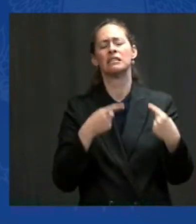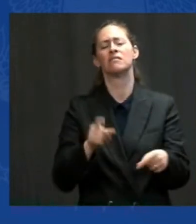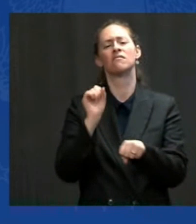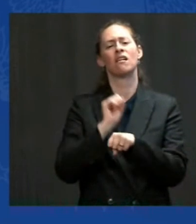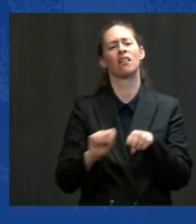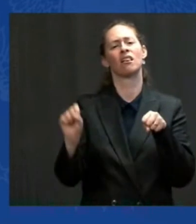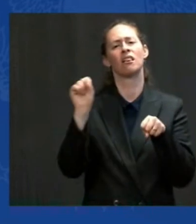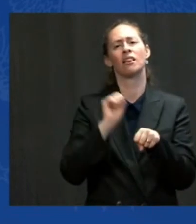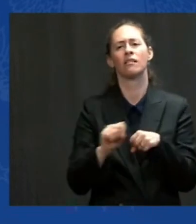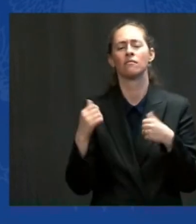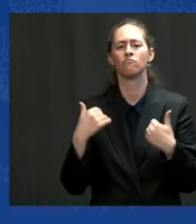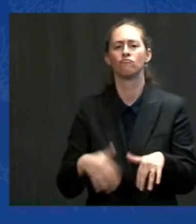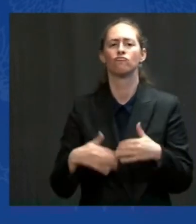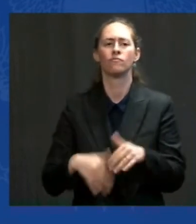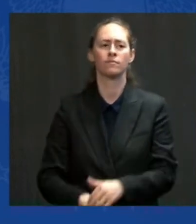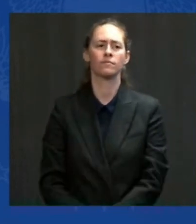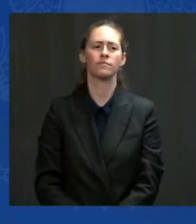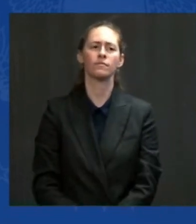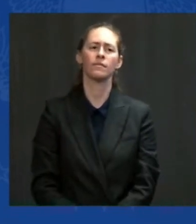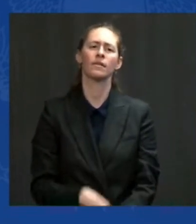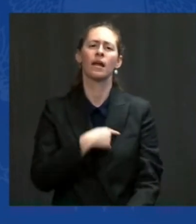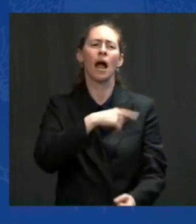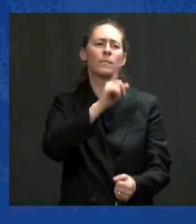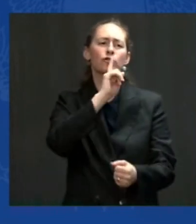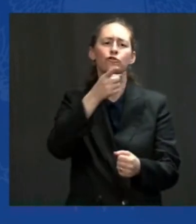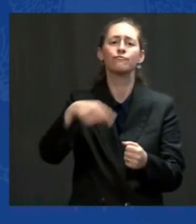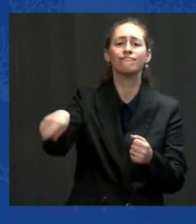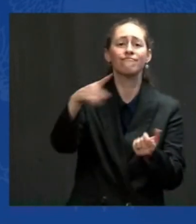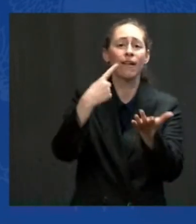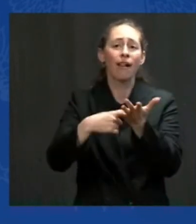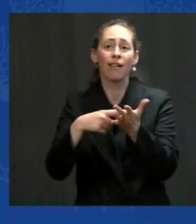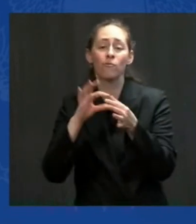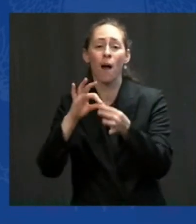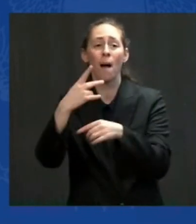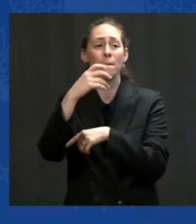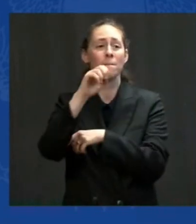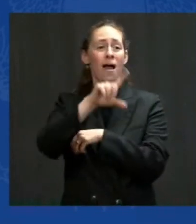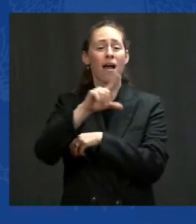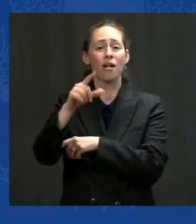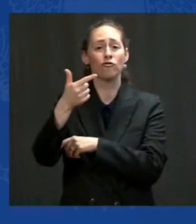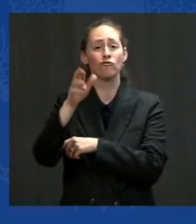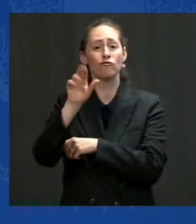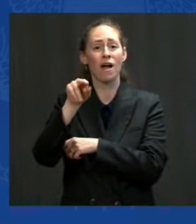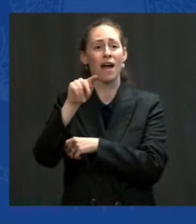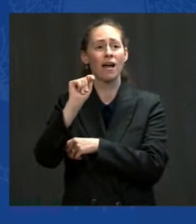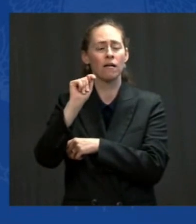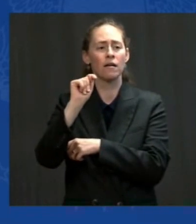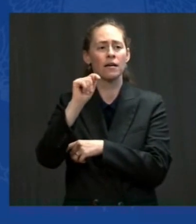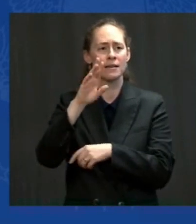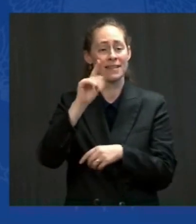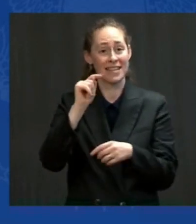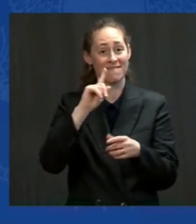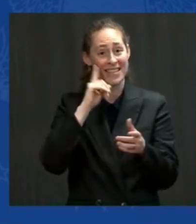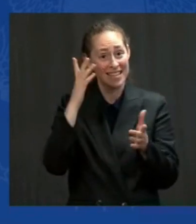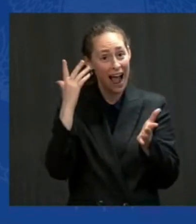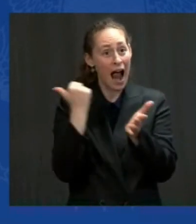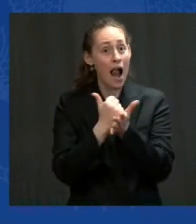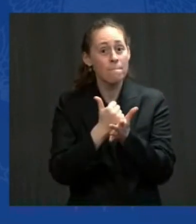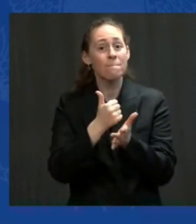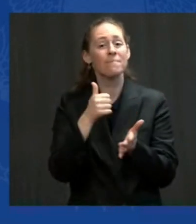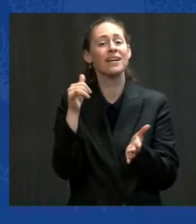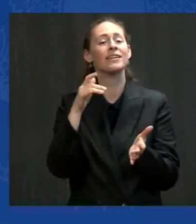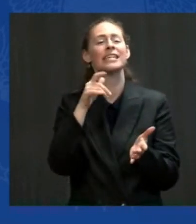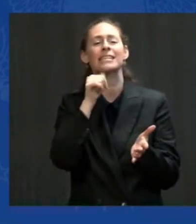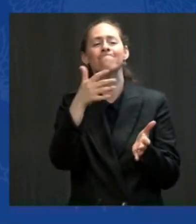about how Pell Grants, while essential to making college affordable, often fall short of covering all the related costs of college